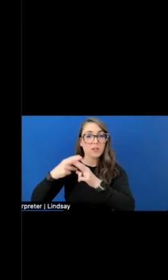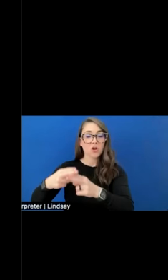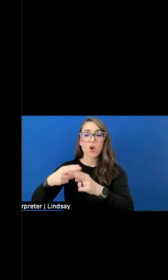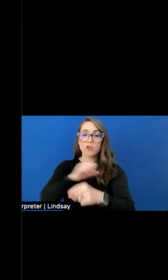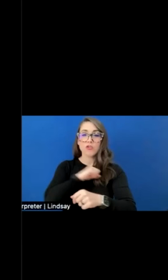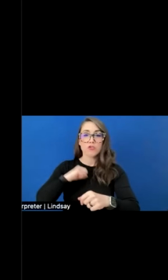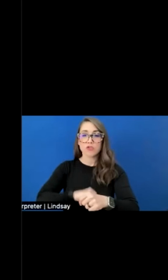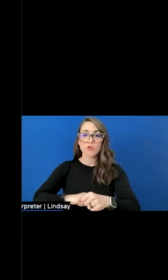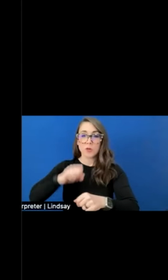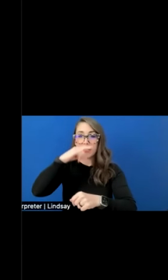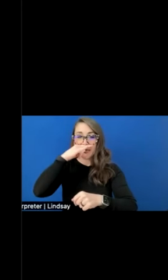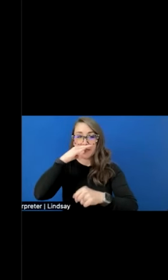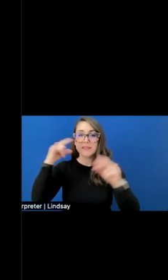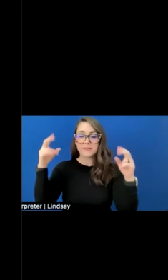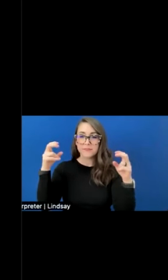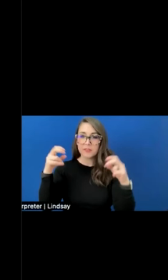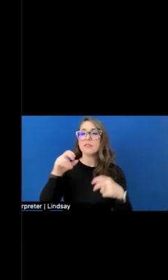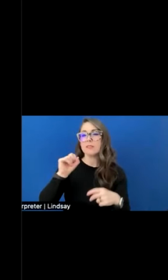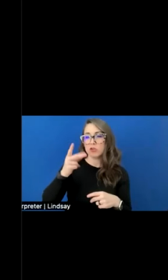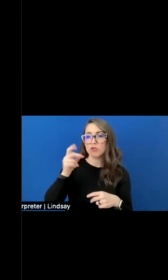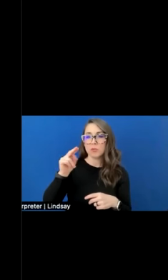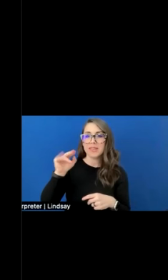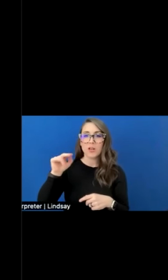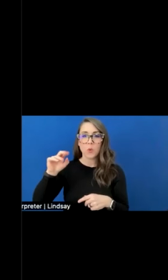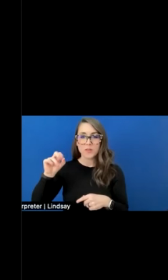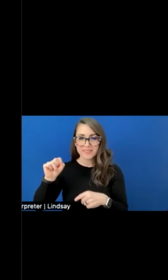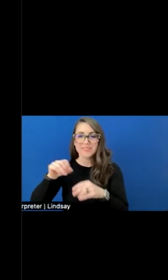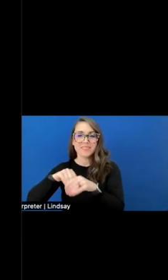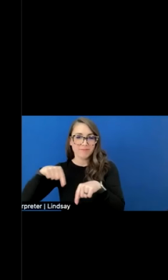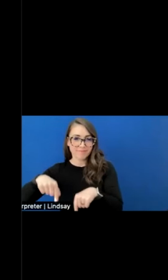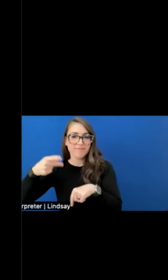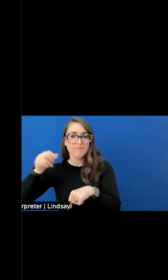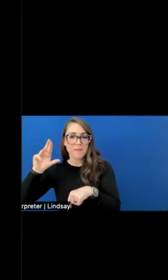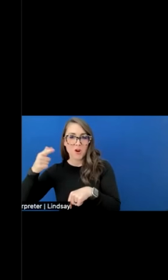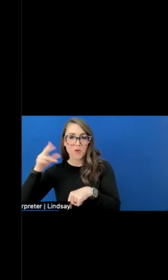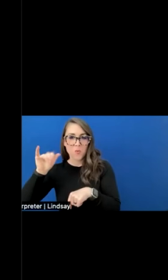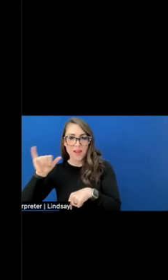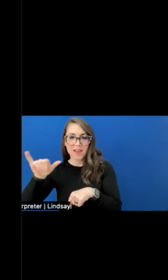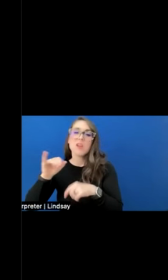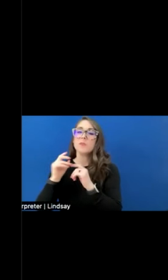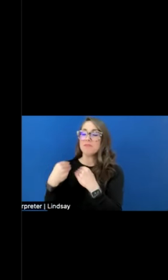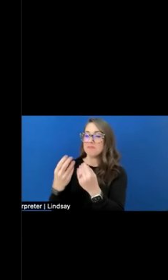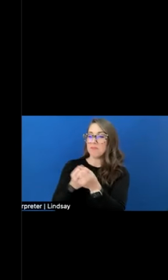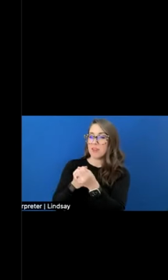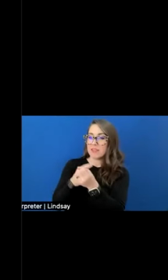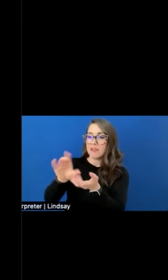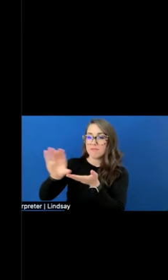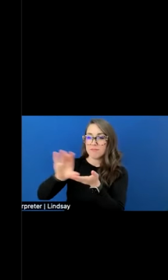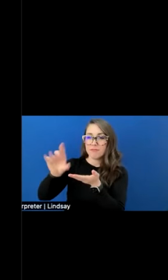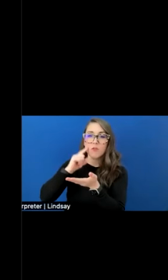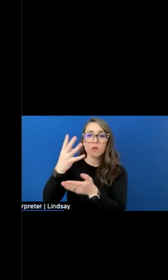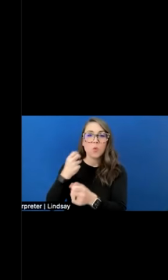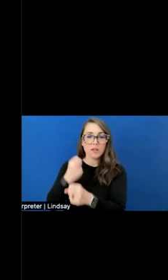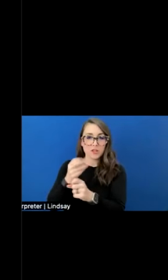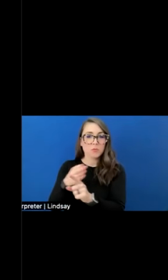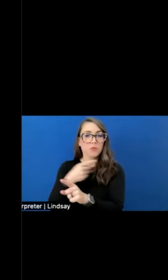Paraguay. And we funded them for 4 years before we stopped. They're a successful Paraguayan